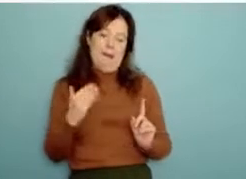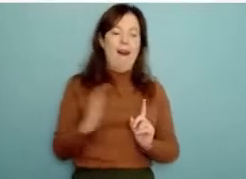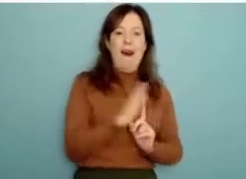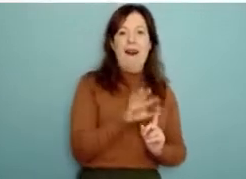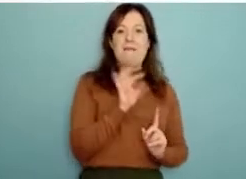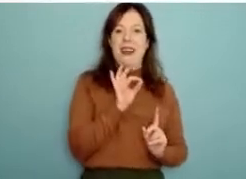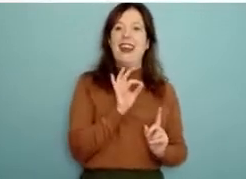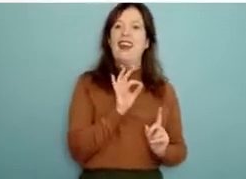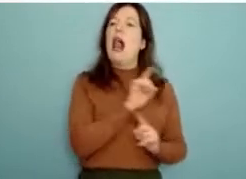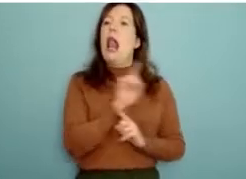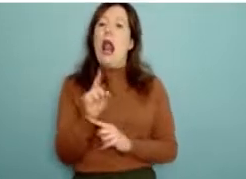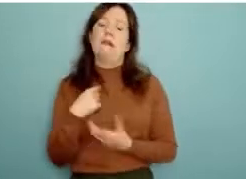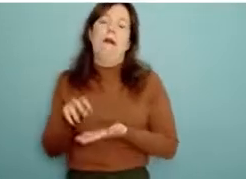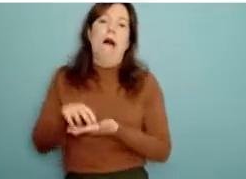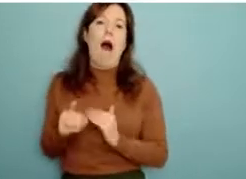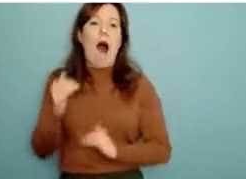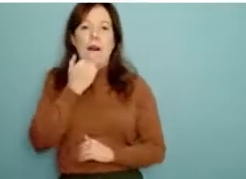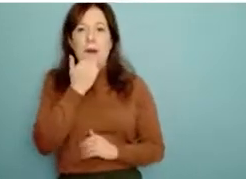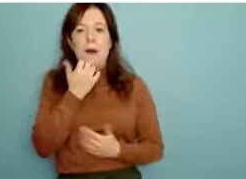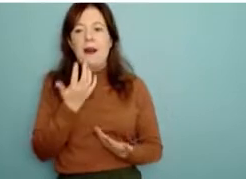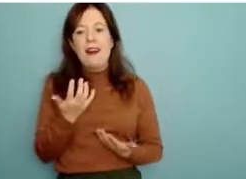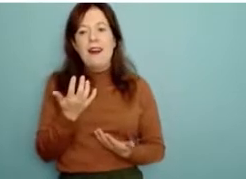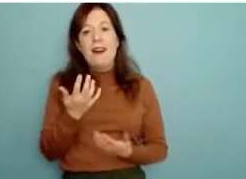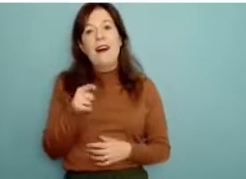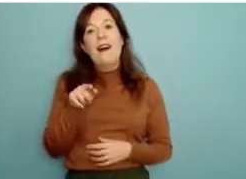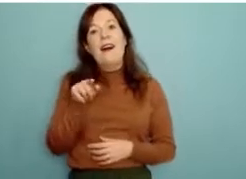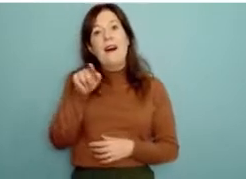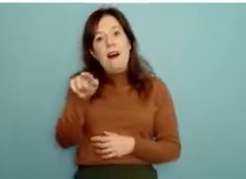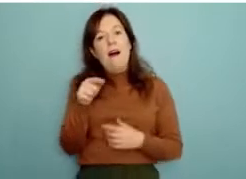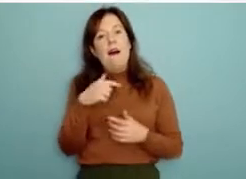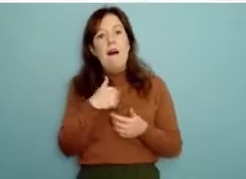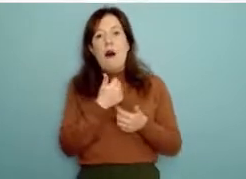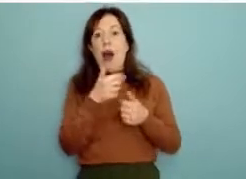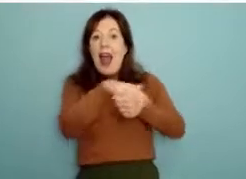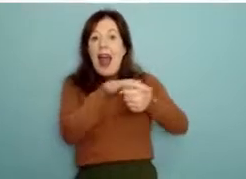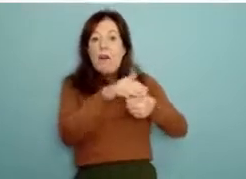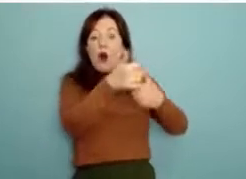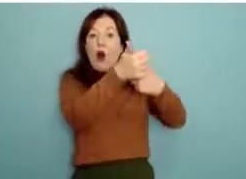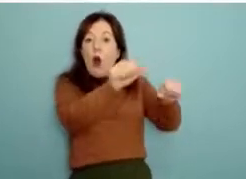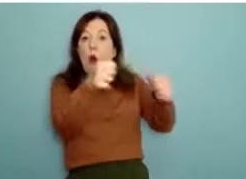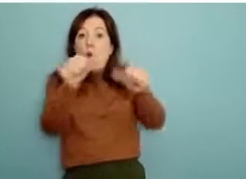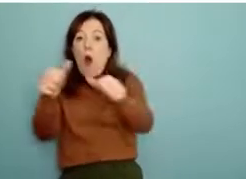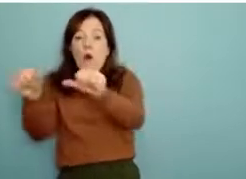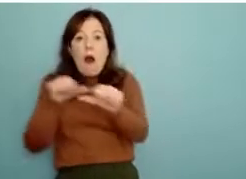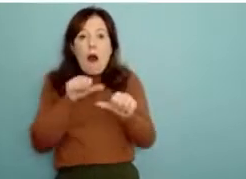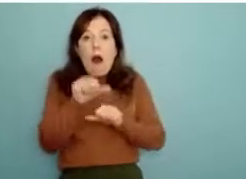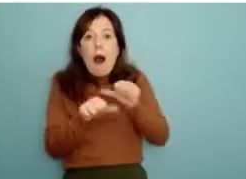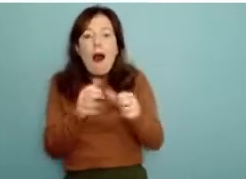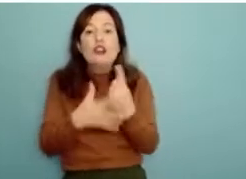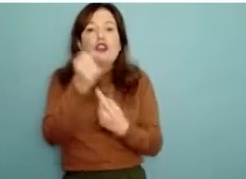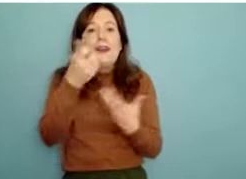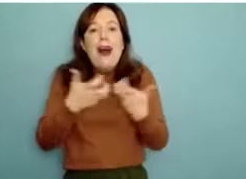that they really are a good indication of how my goals in various areas may be achieved or not. And that